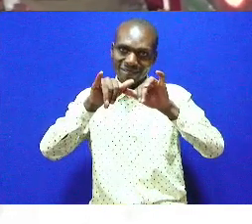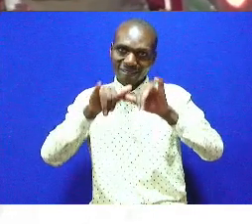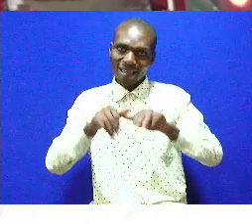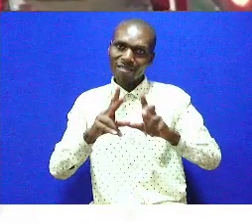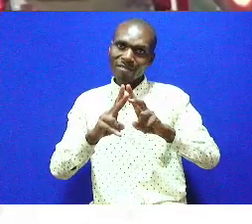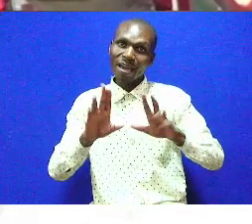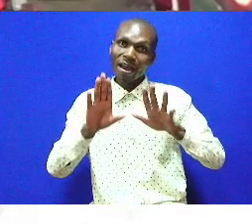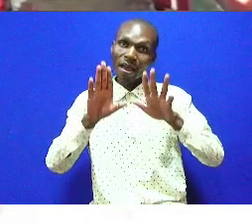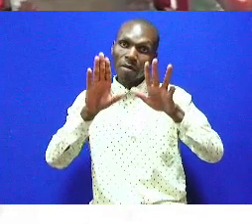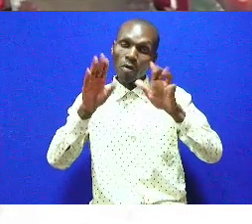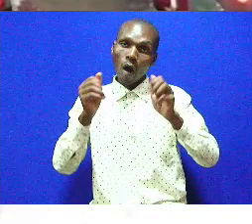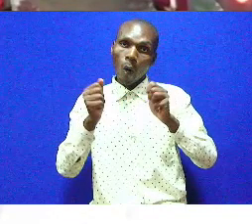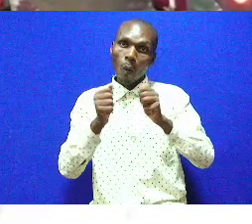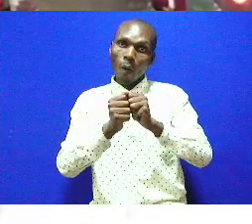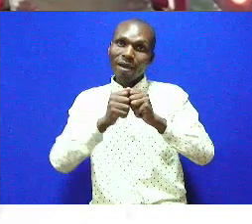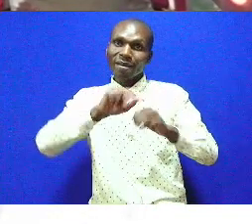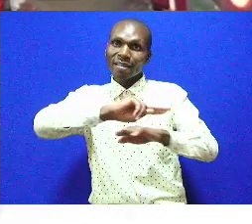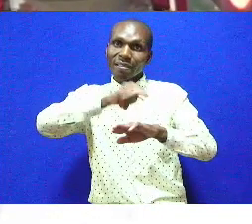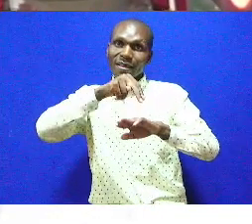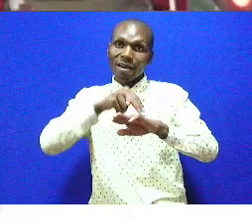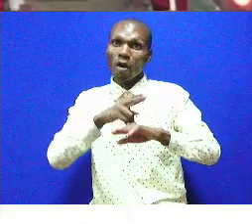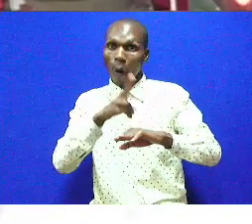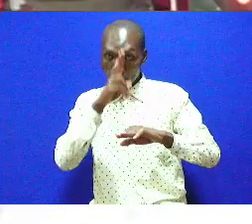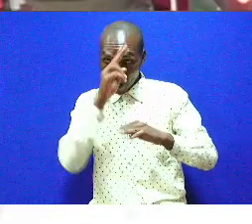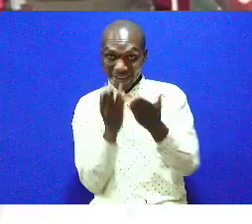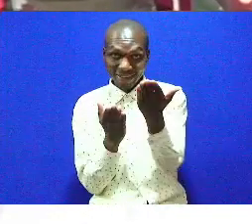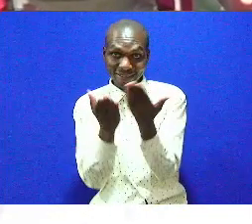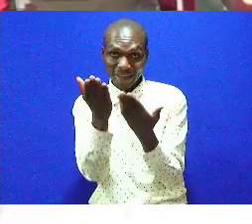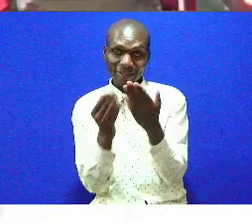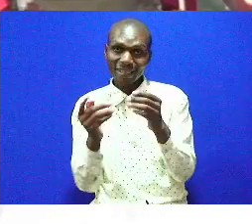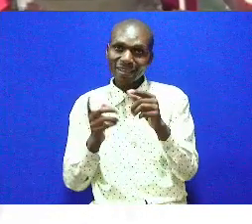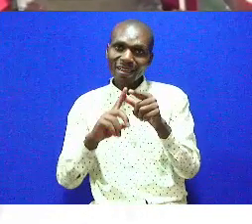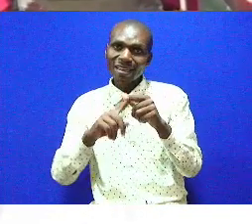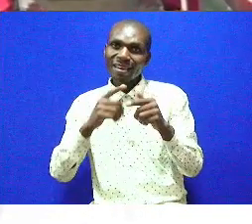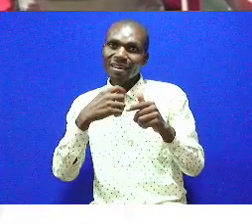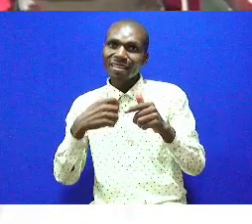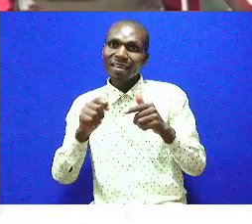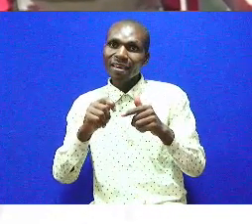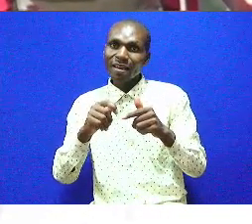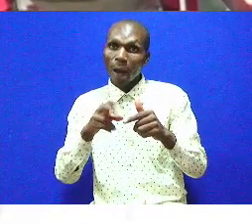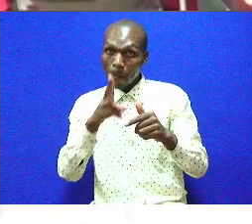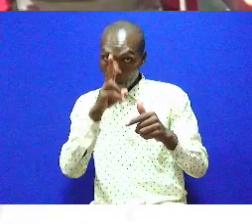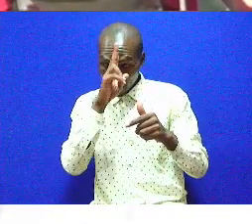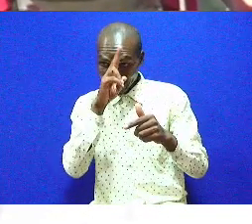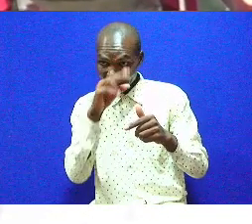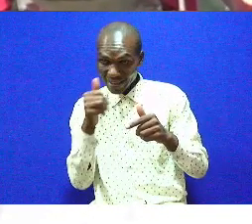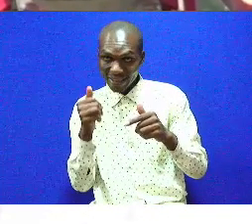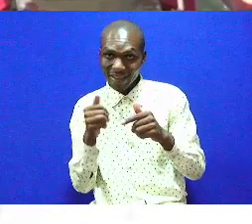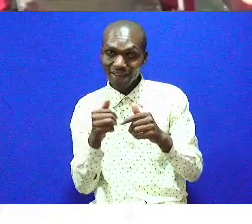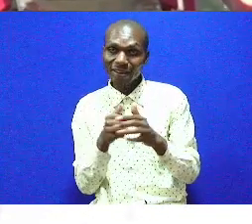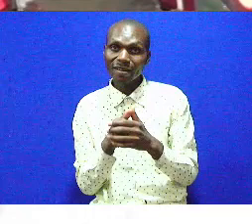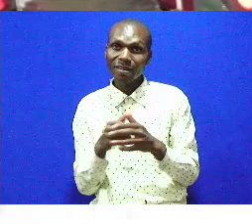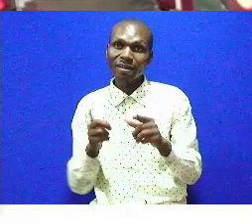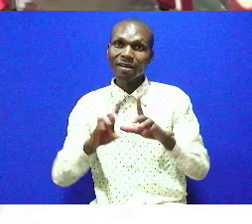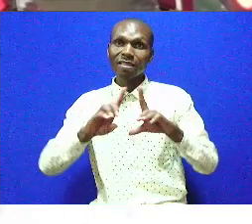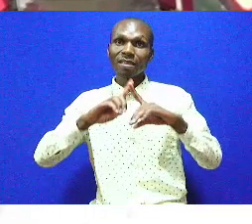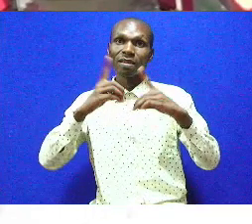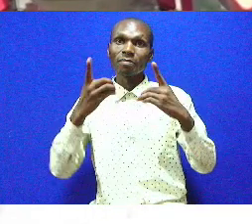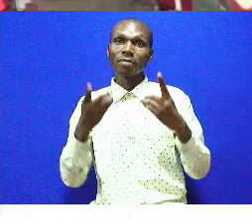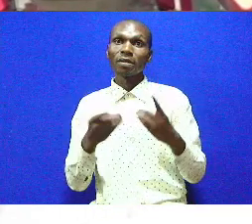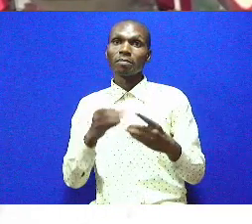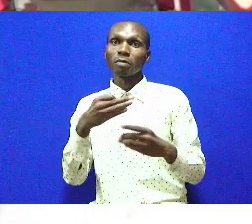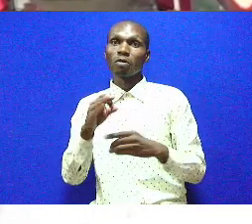preserve of the National Police Service, the Administration Police, the Department of CID.